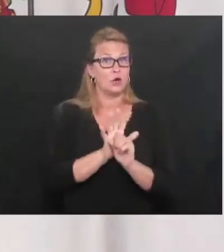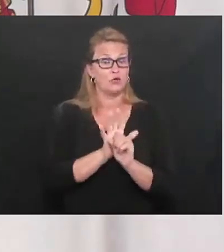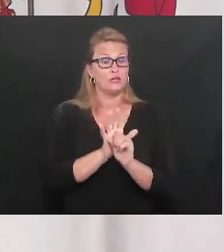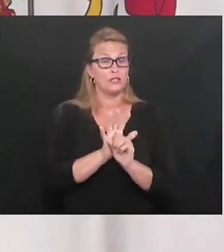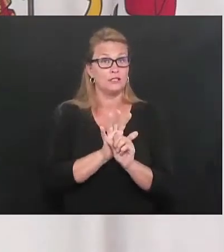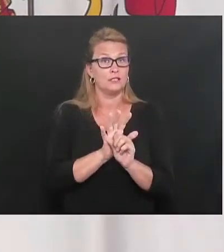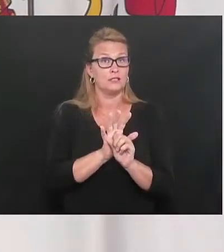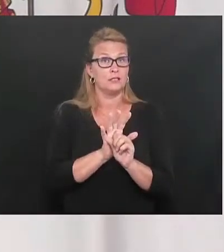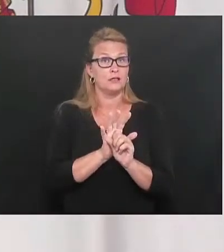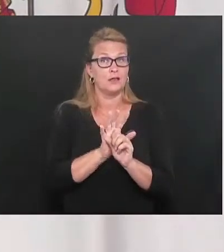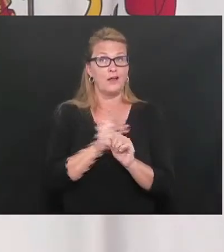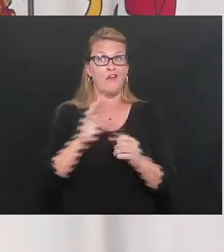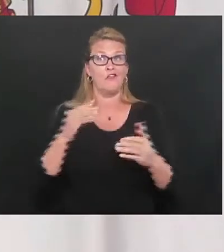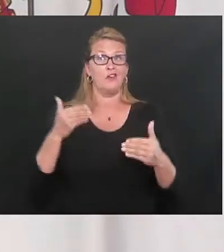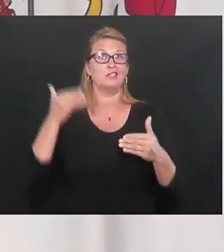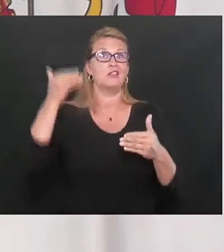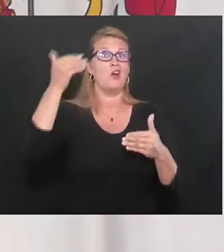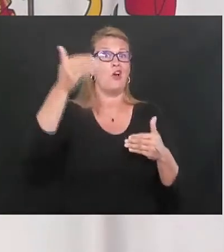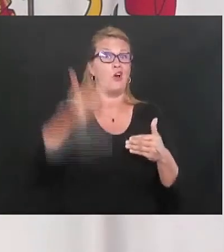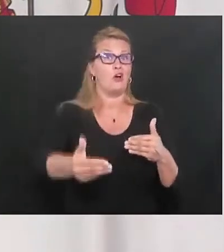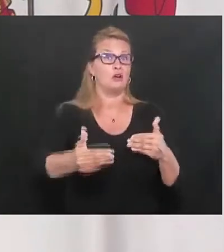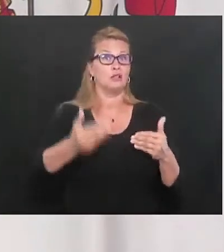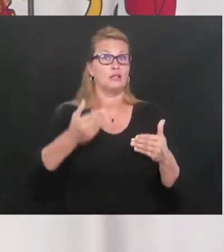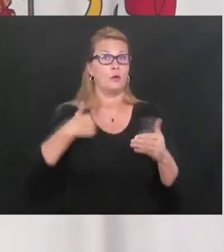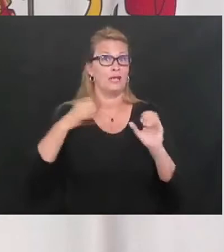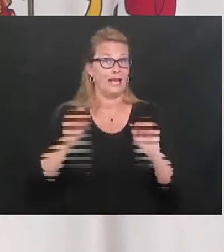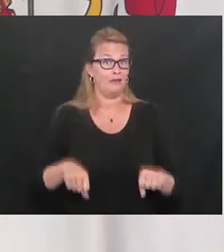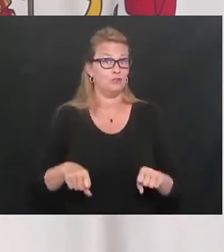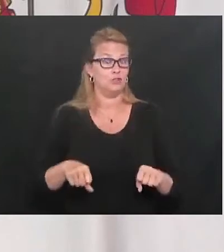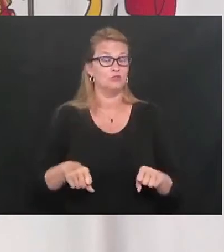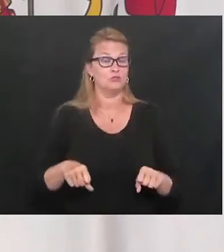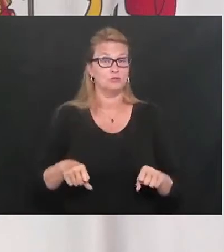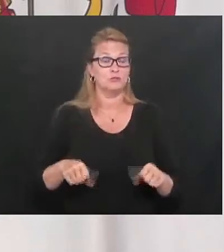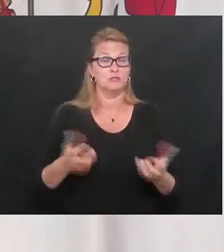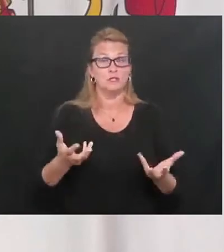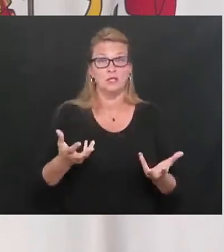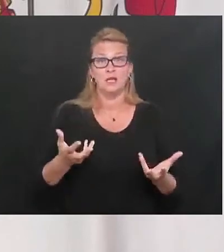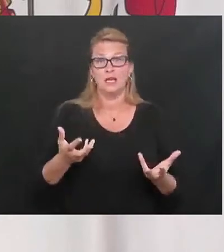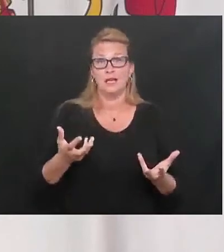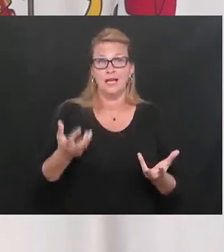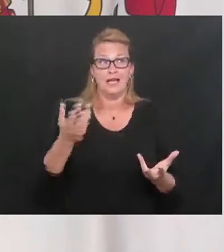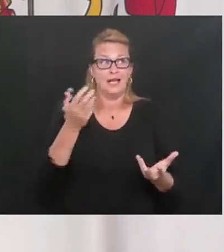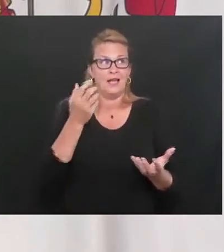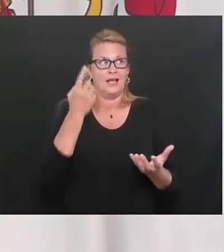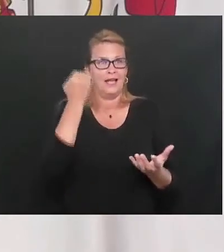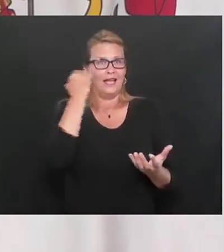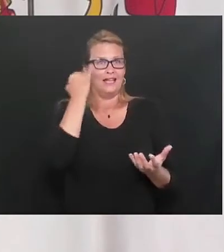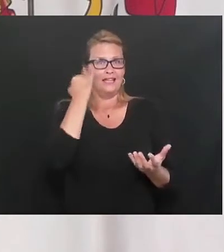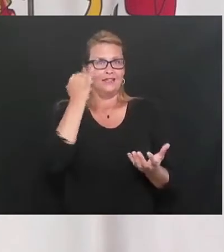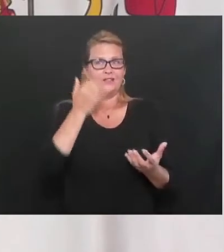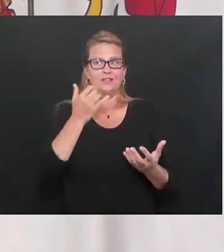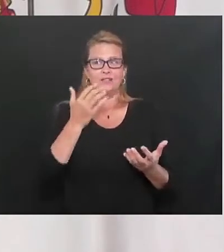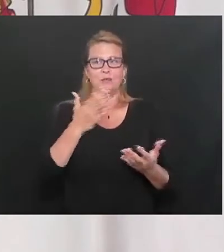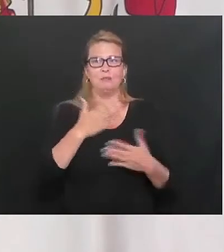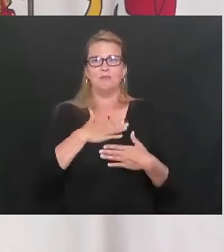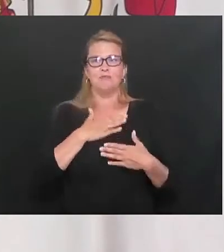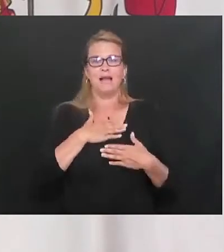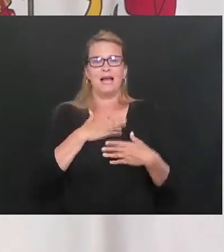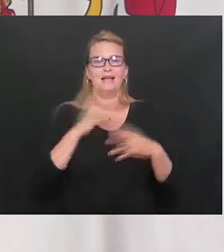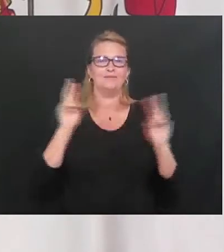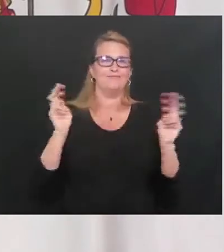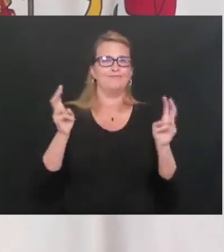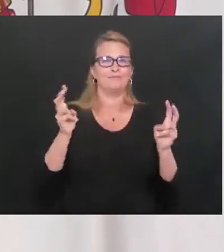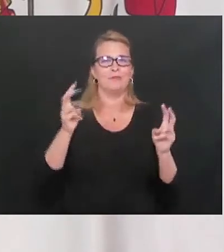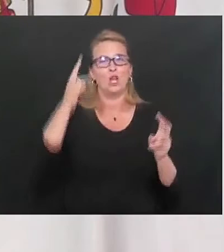long as we got to, and as long as COVID's around. You know, from the standpoint of my statement that COVID won't be